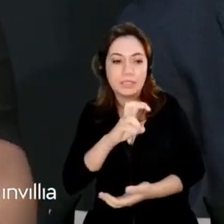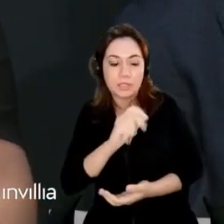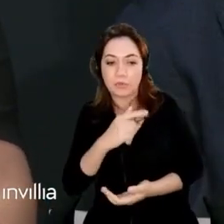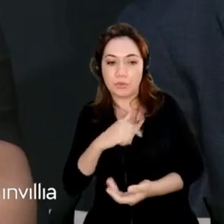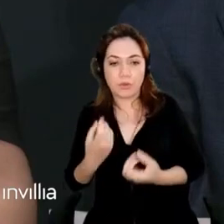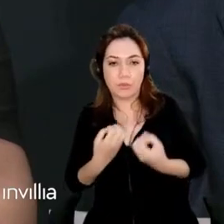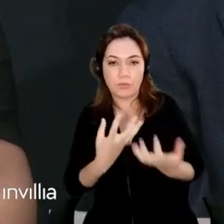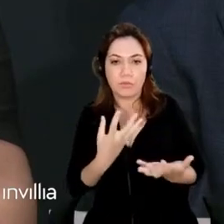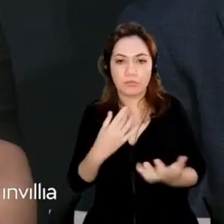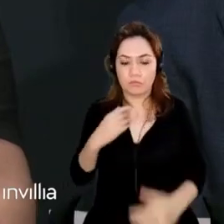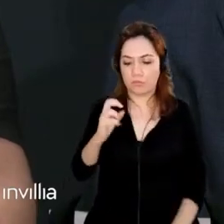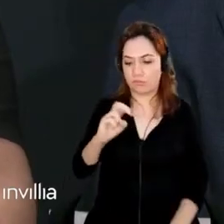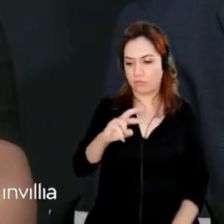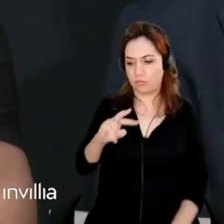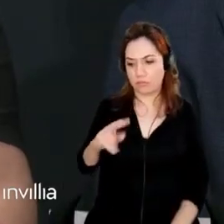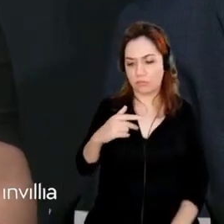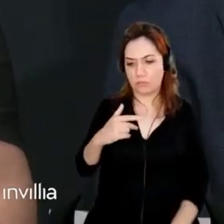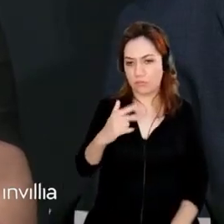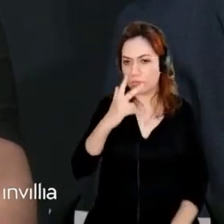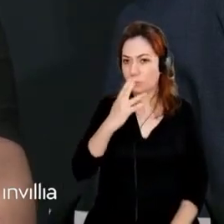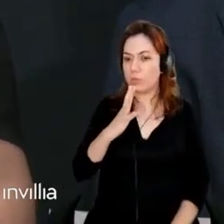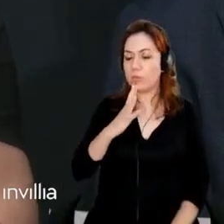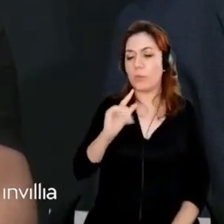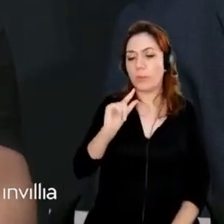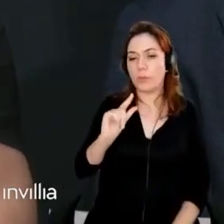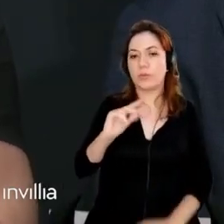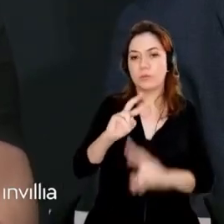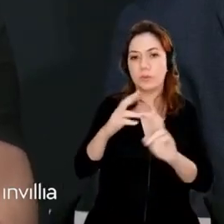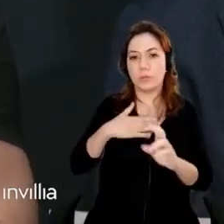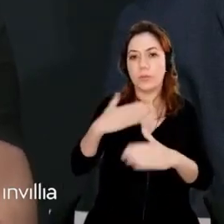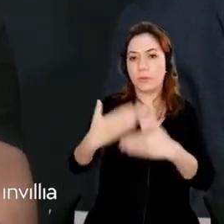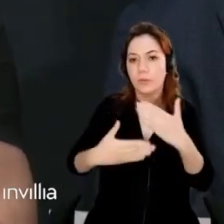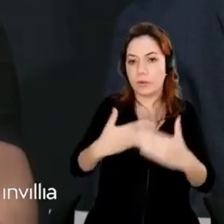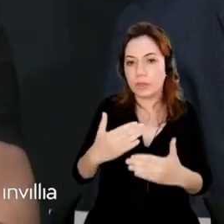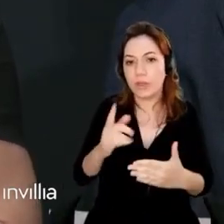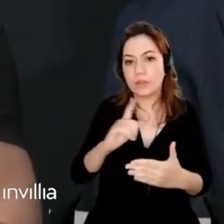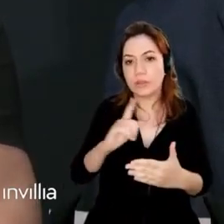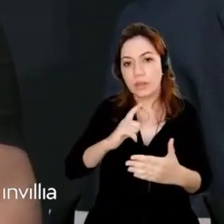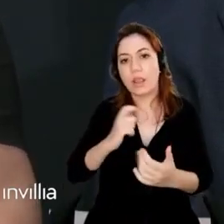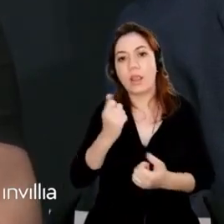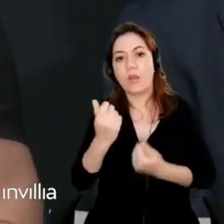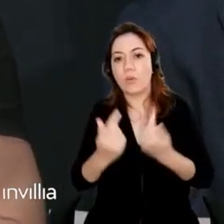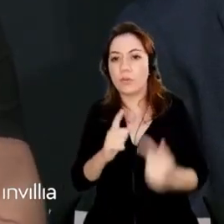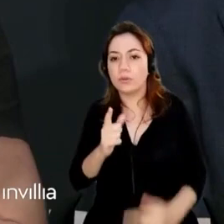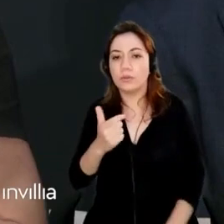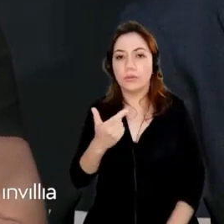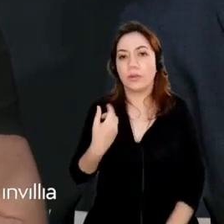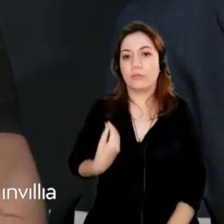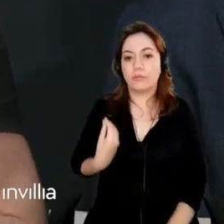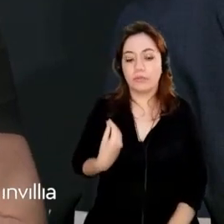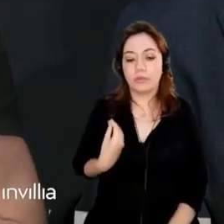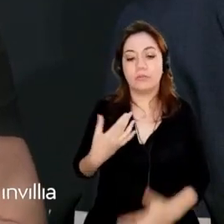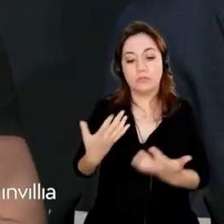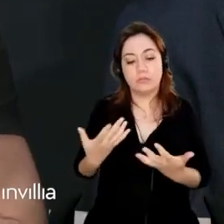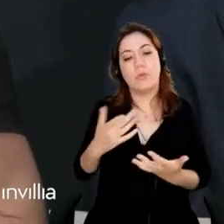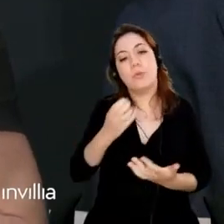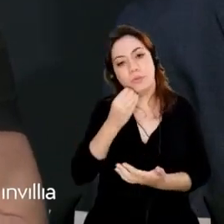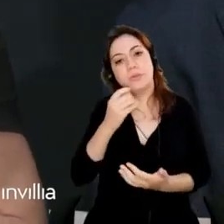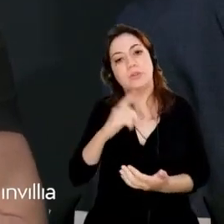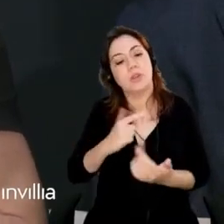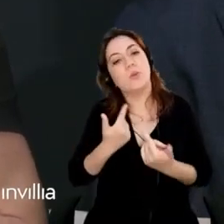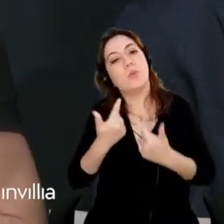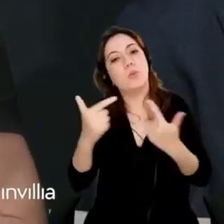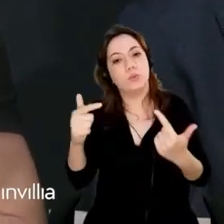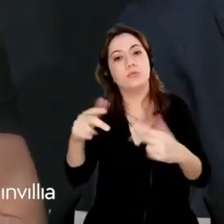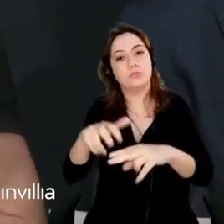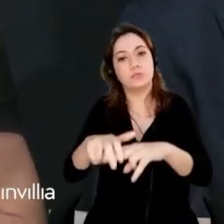can understand that, well, there is some likelihood I'll not be around. Of course, there are other reasons, but there is a security point here.